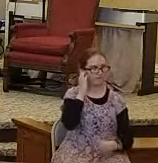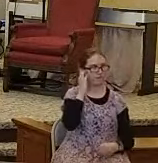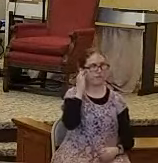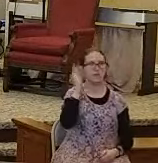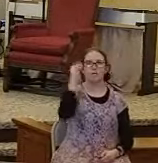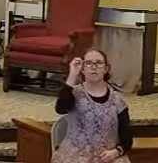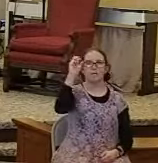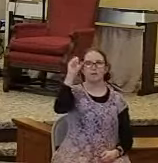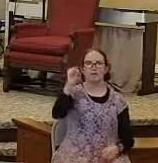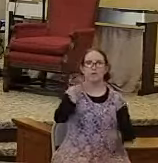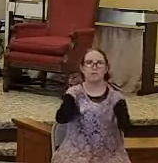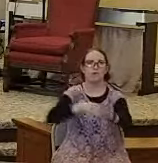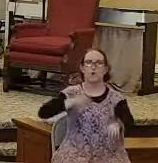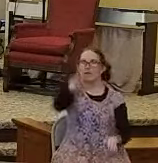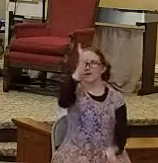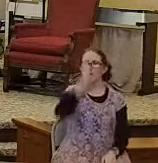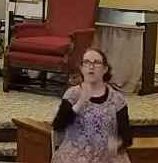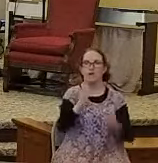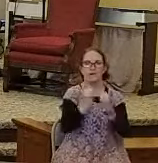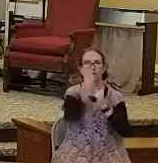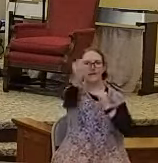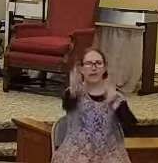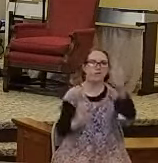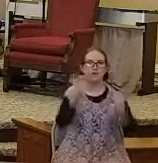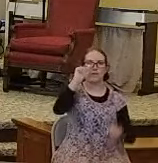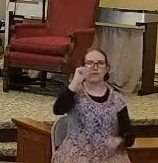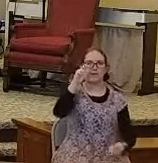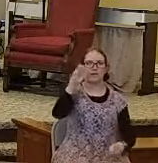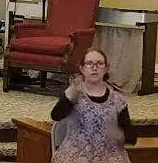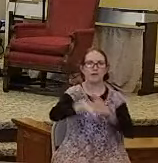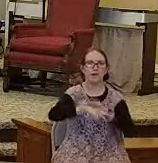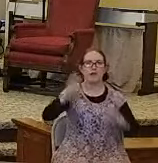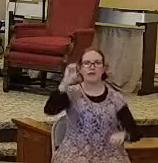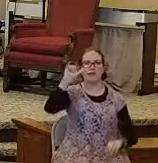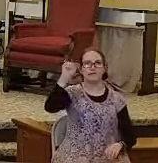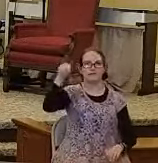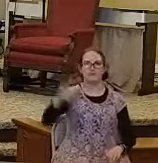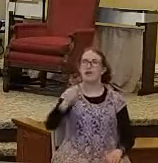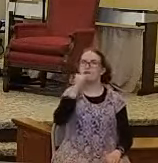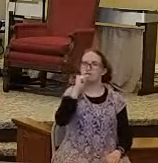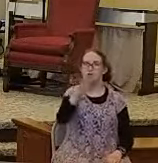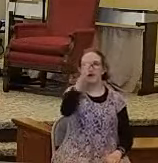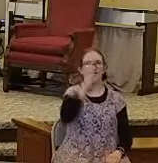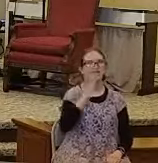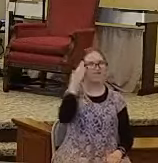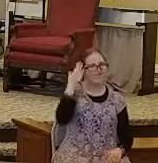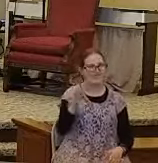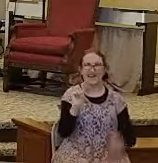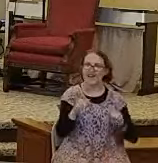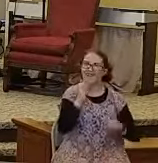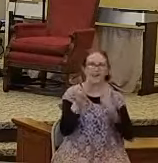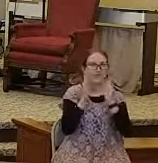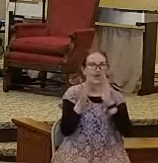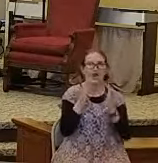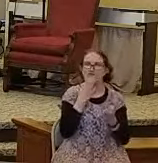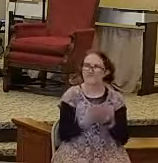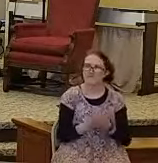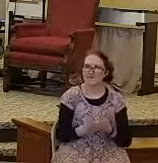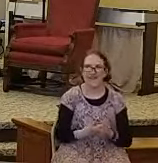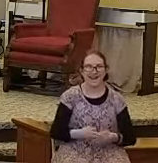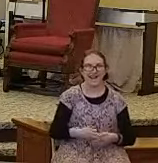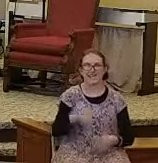Moses was called by God to lead the people of Israel out of Egypt. Oh, but he told God, you know, God, I can't speak very well. You know,